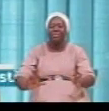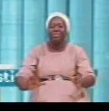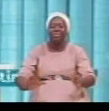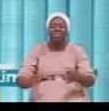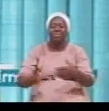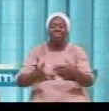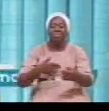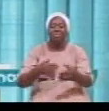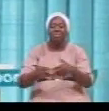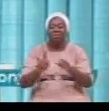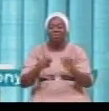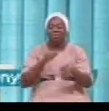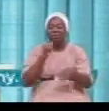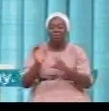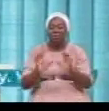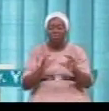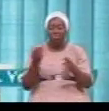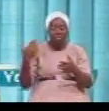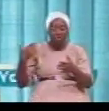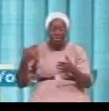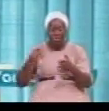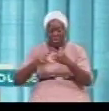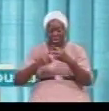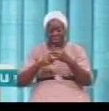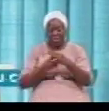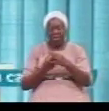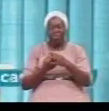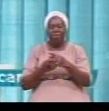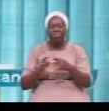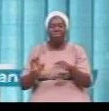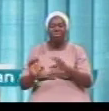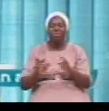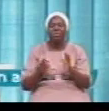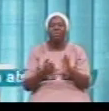Whatever you couldn't do before, begin to do it.